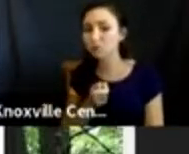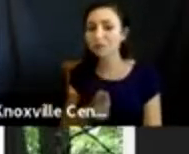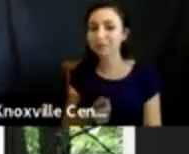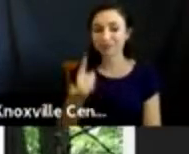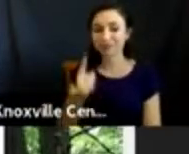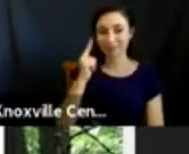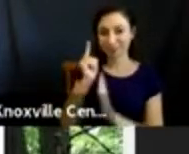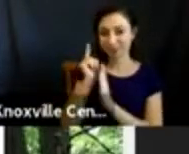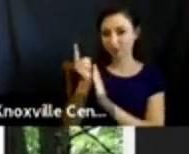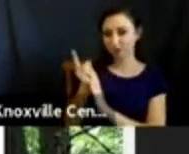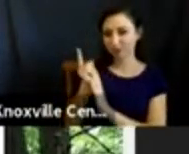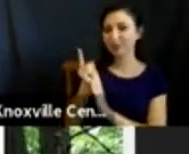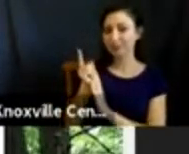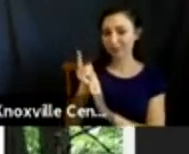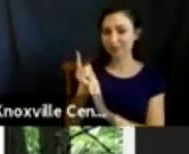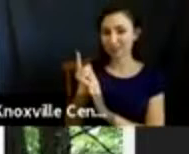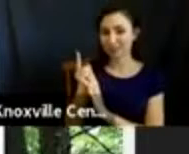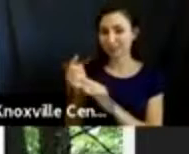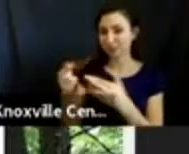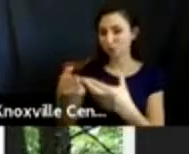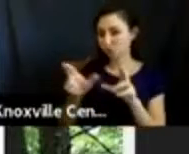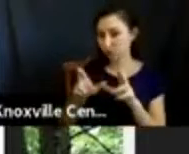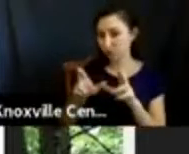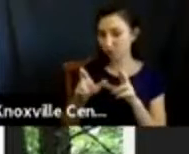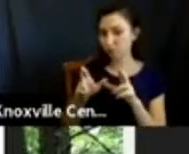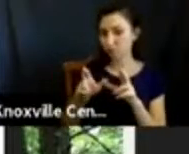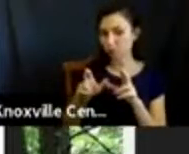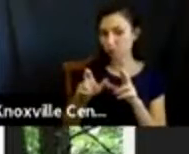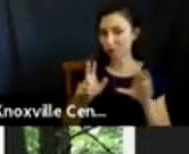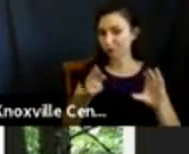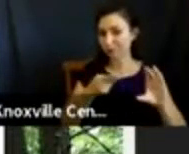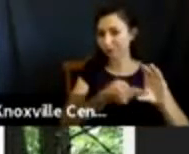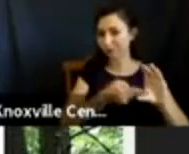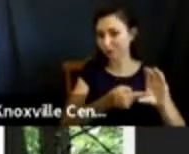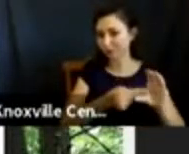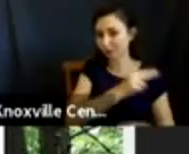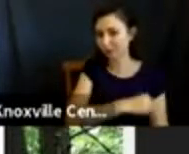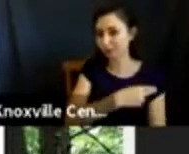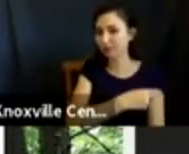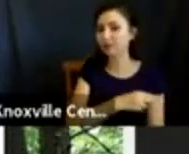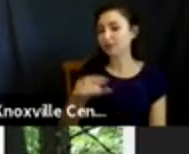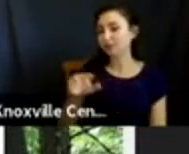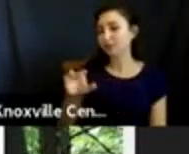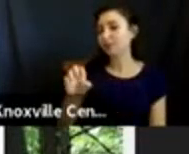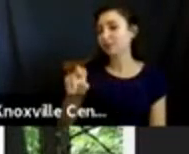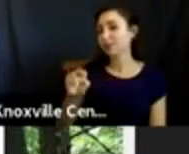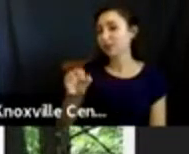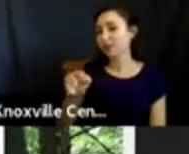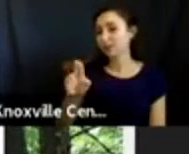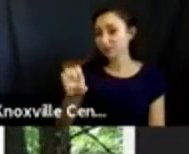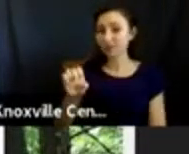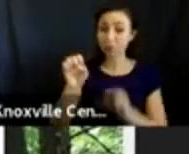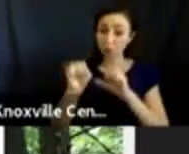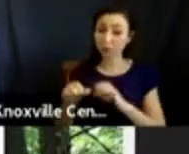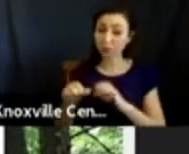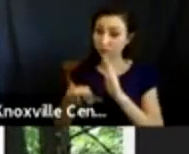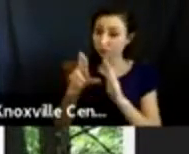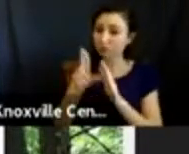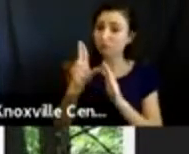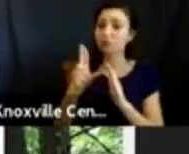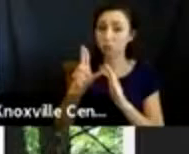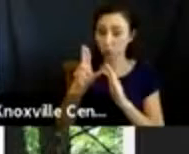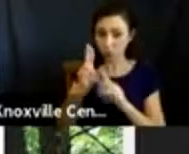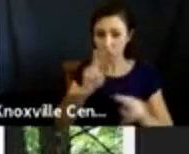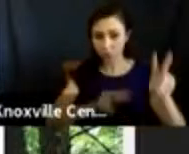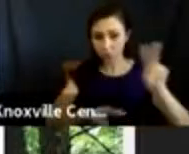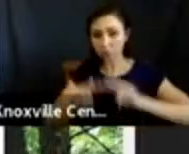the regional inpatient census we can go through, but certainly as